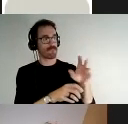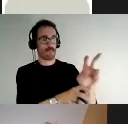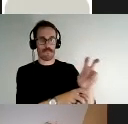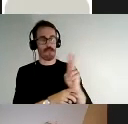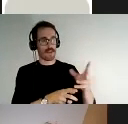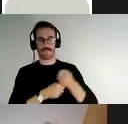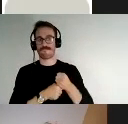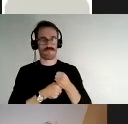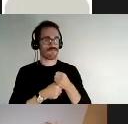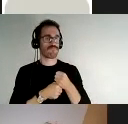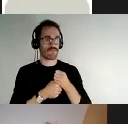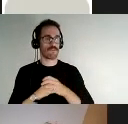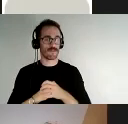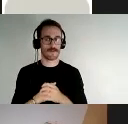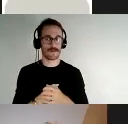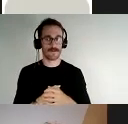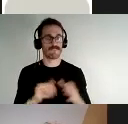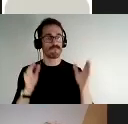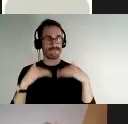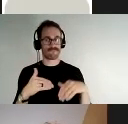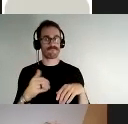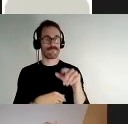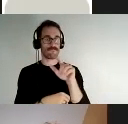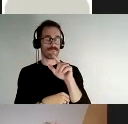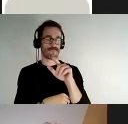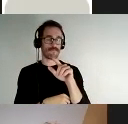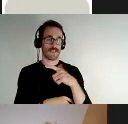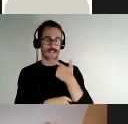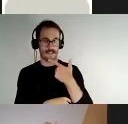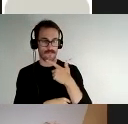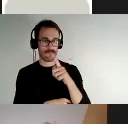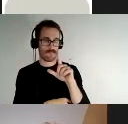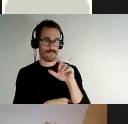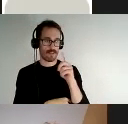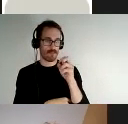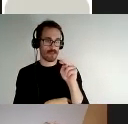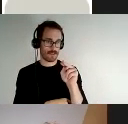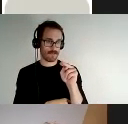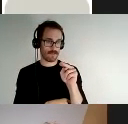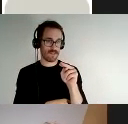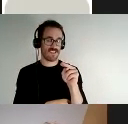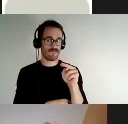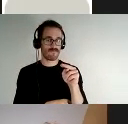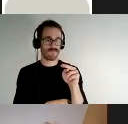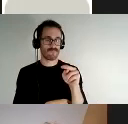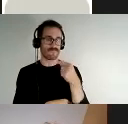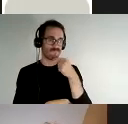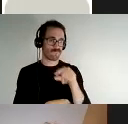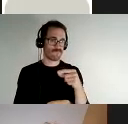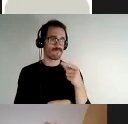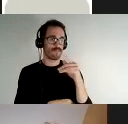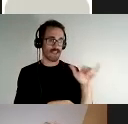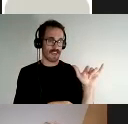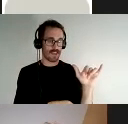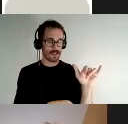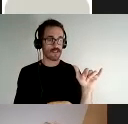as well. The next two, lesbian and gay, refers to people who are either women